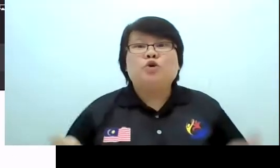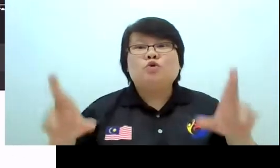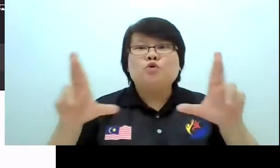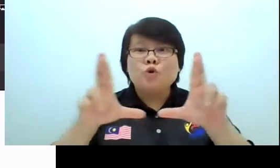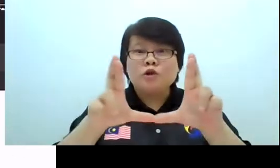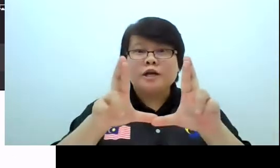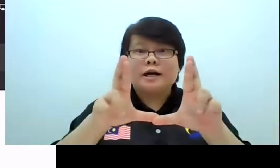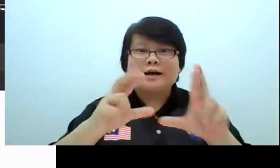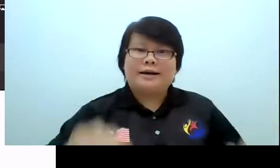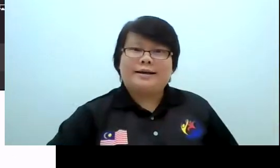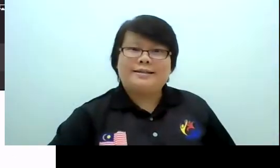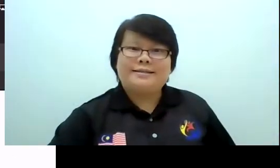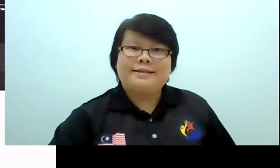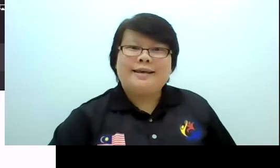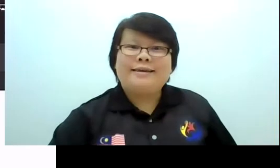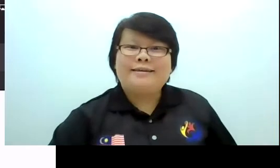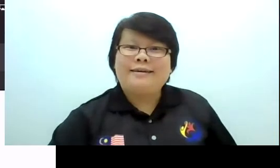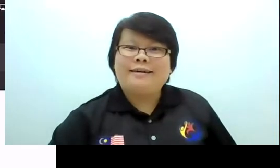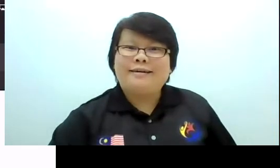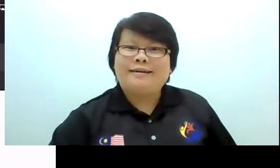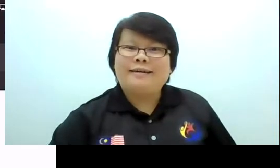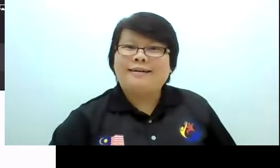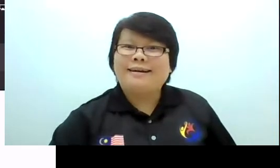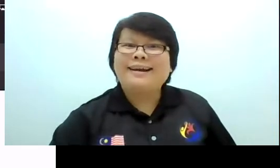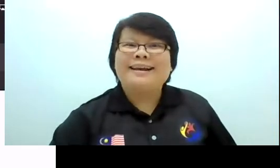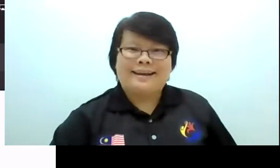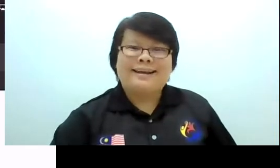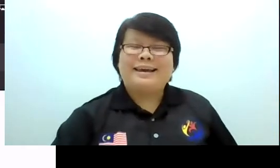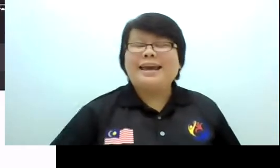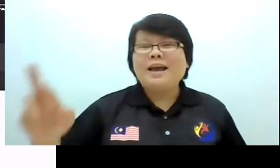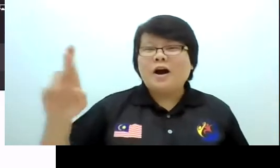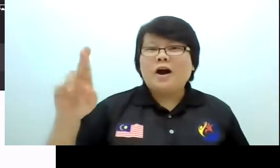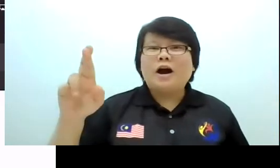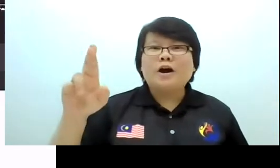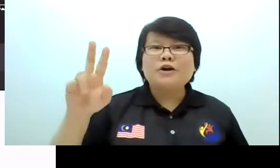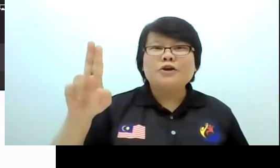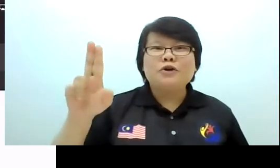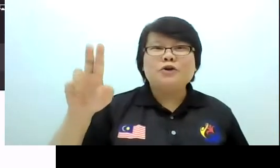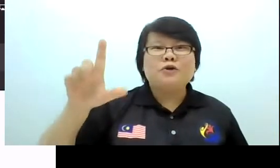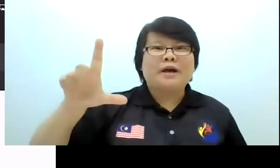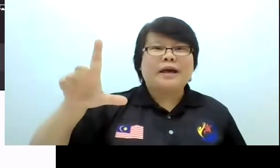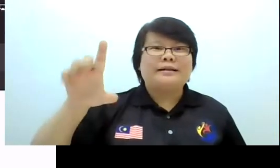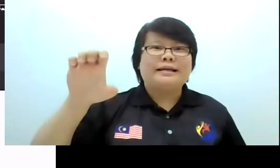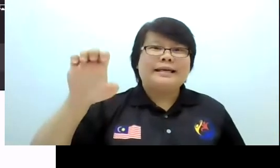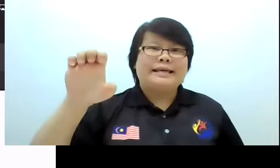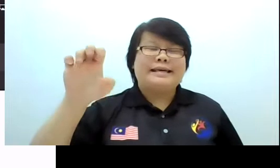spell ruler. It's here. Okay,